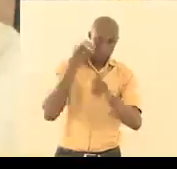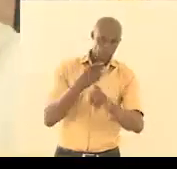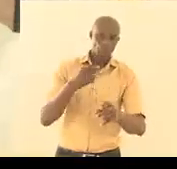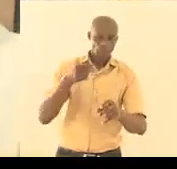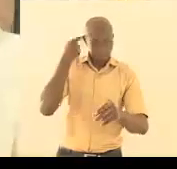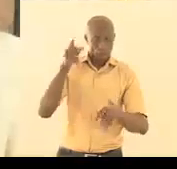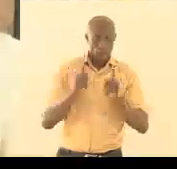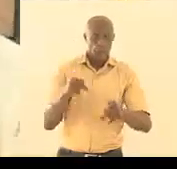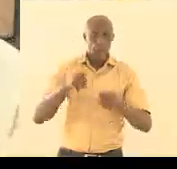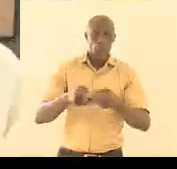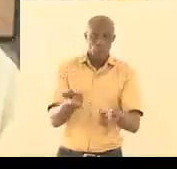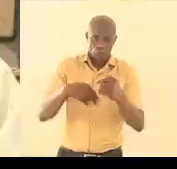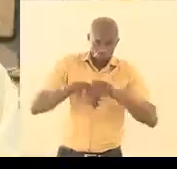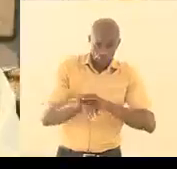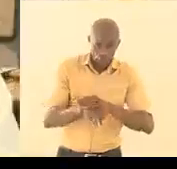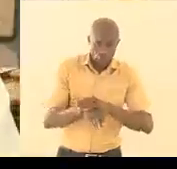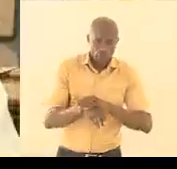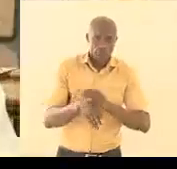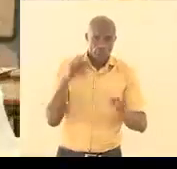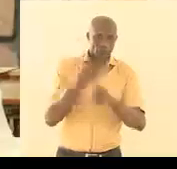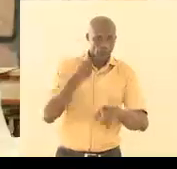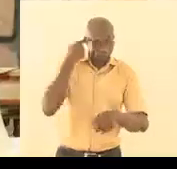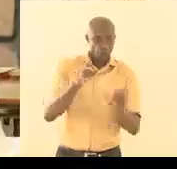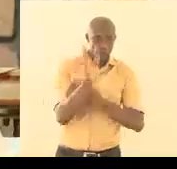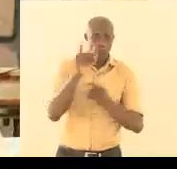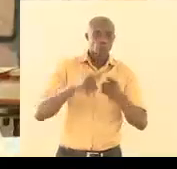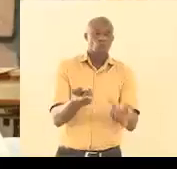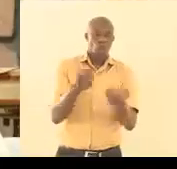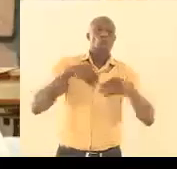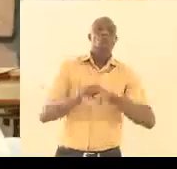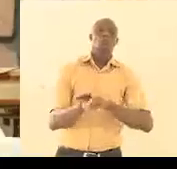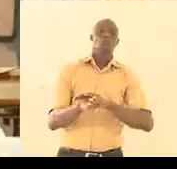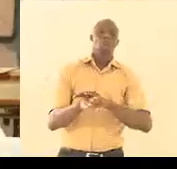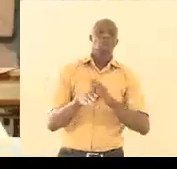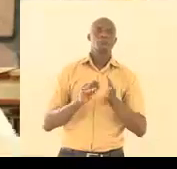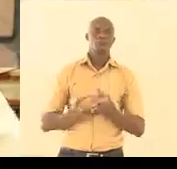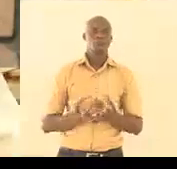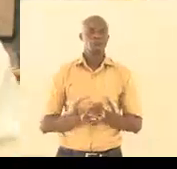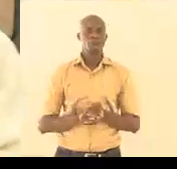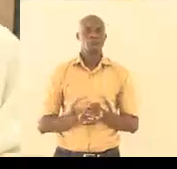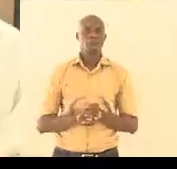for people to come in, making it difficult for God to come in.